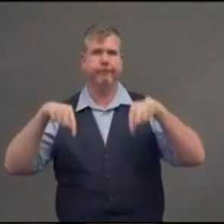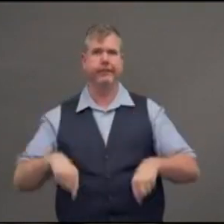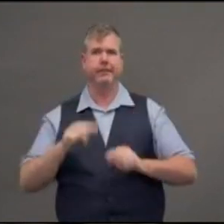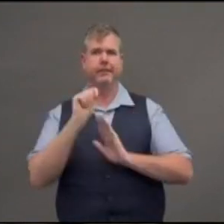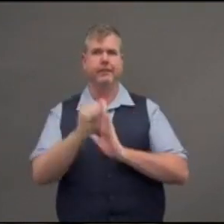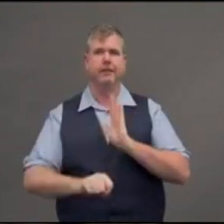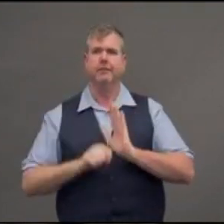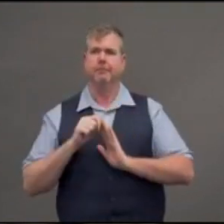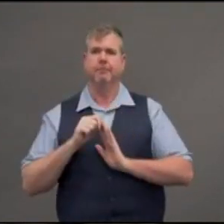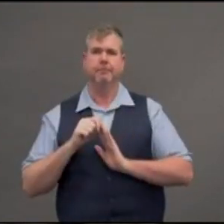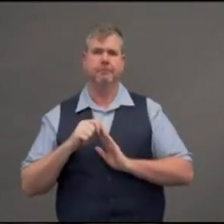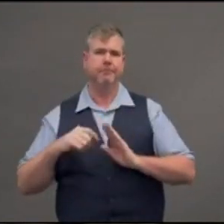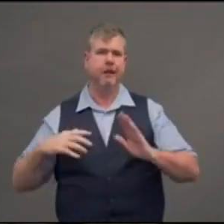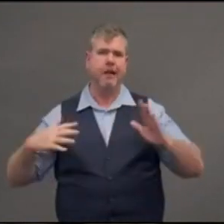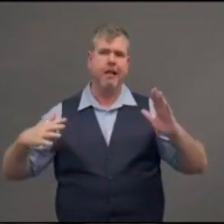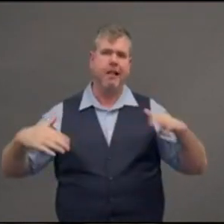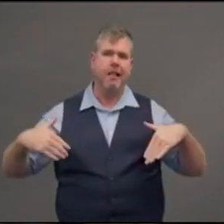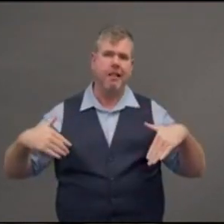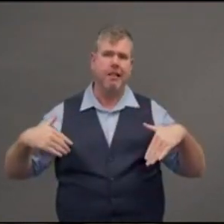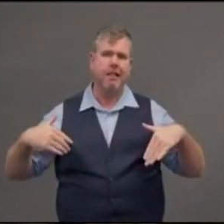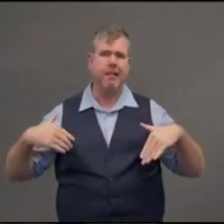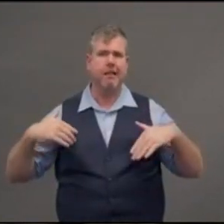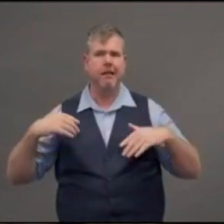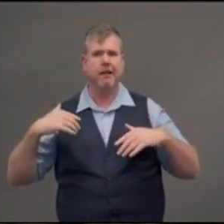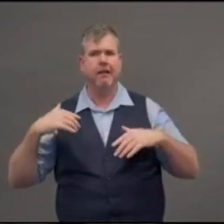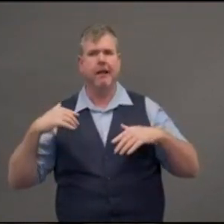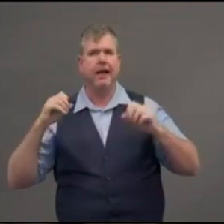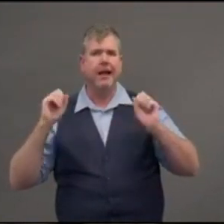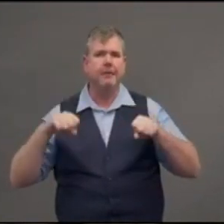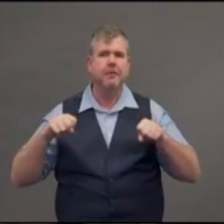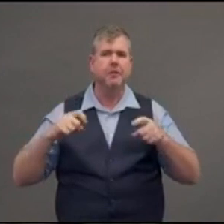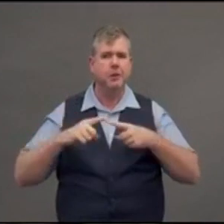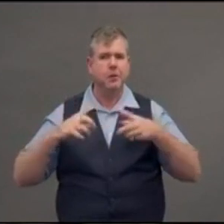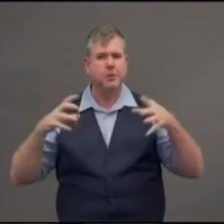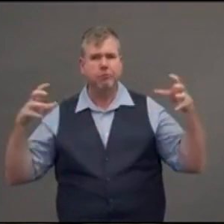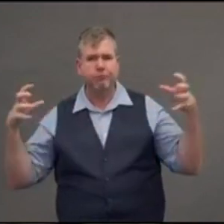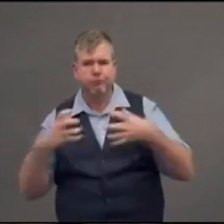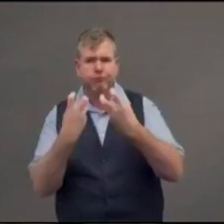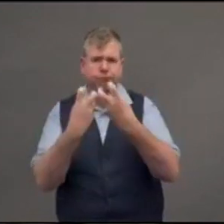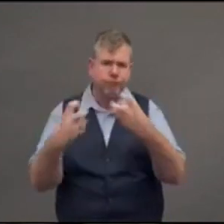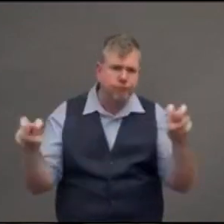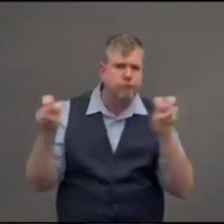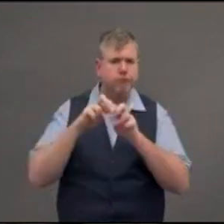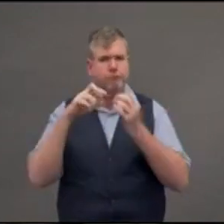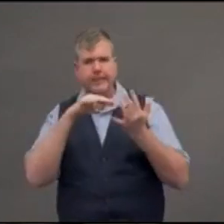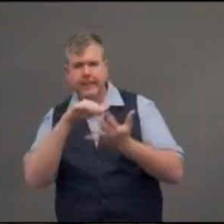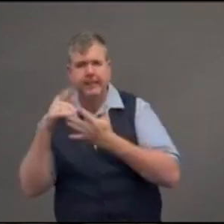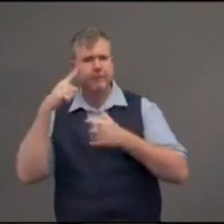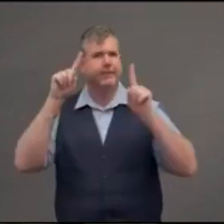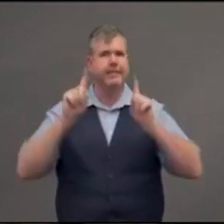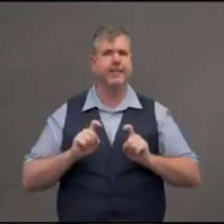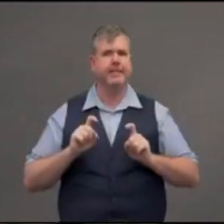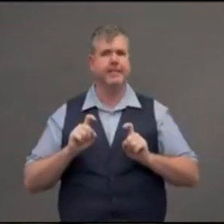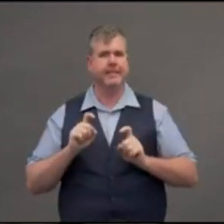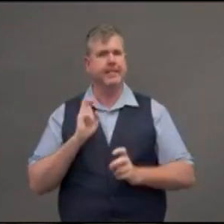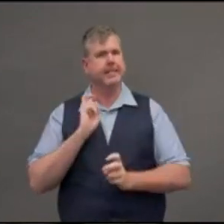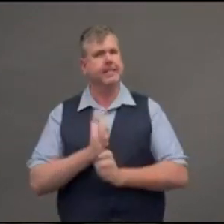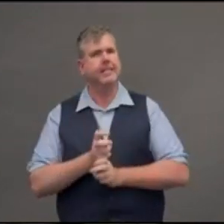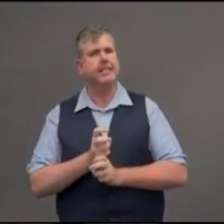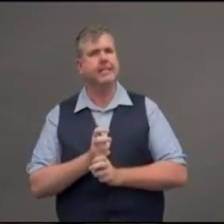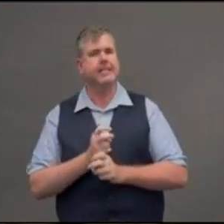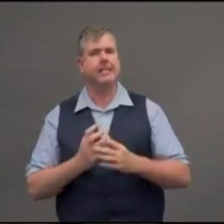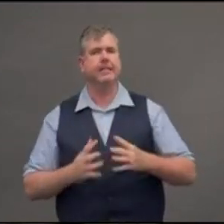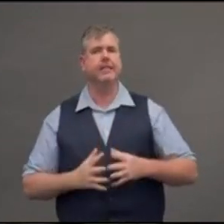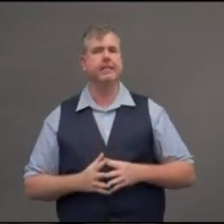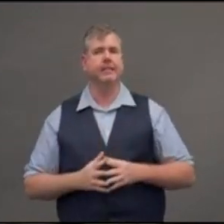to like properly meet up and study for our exams, and it's kind of difficult doing it